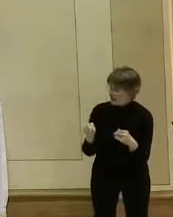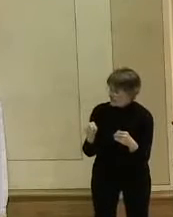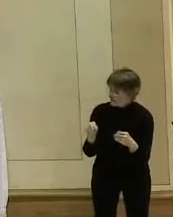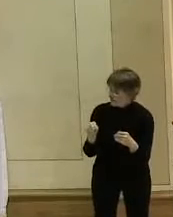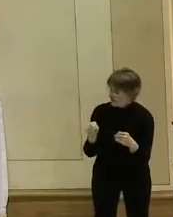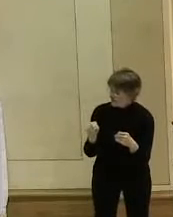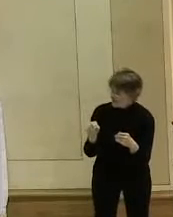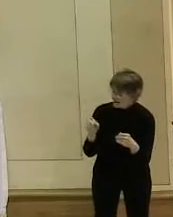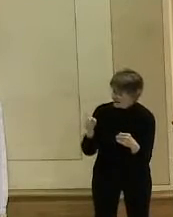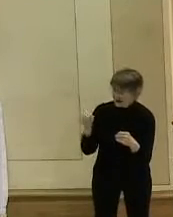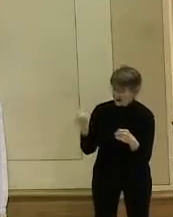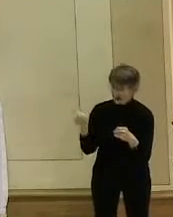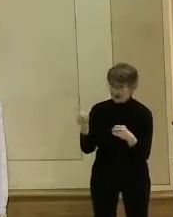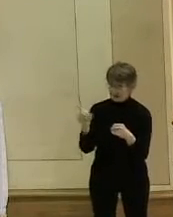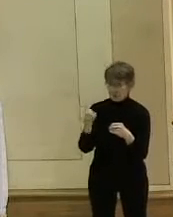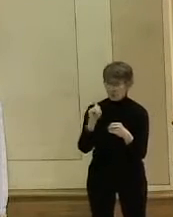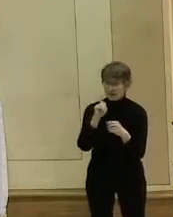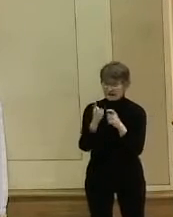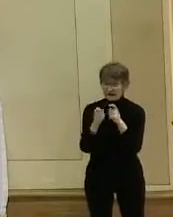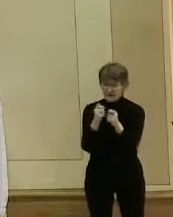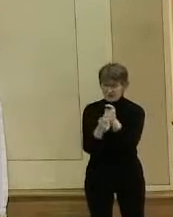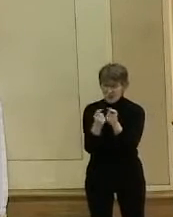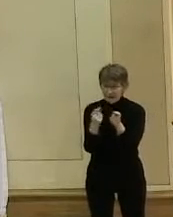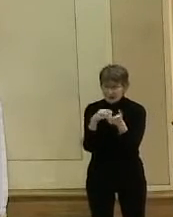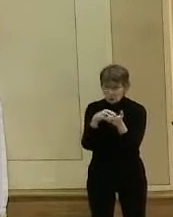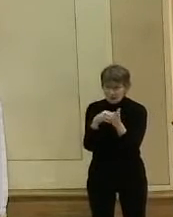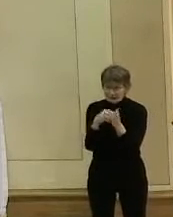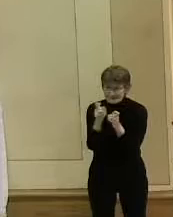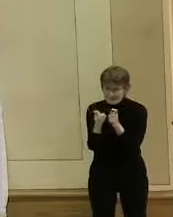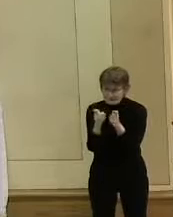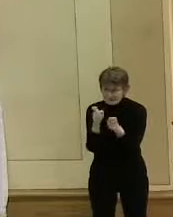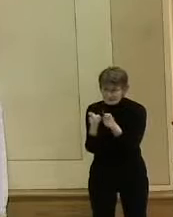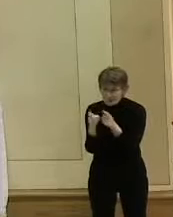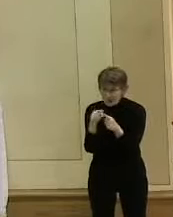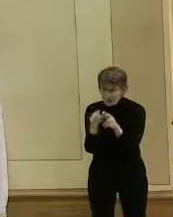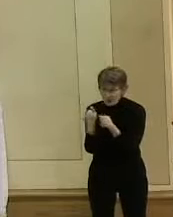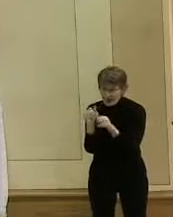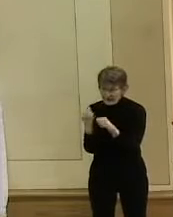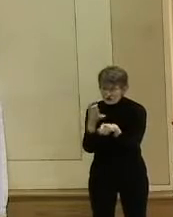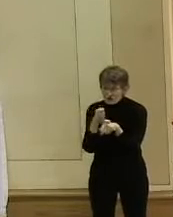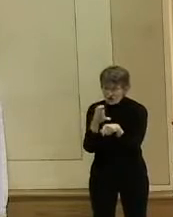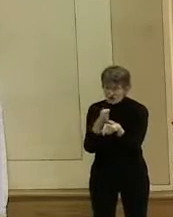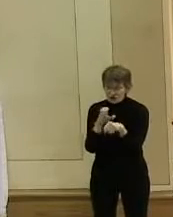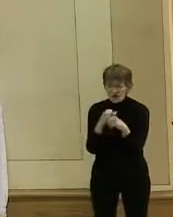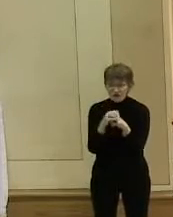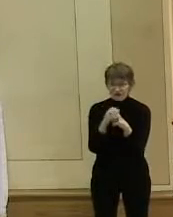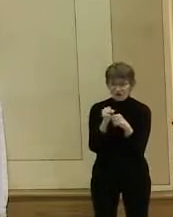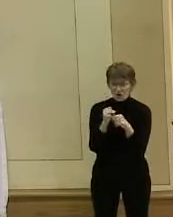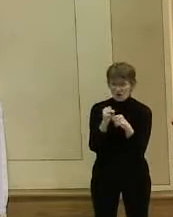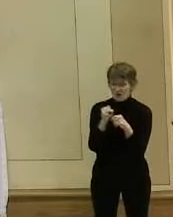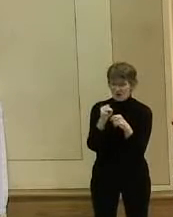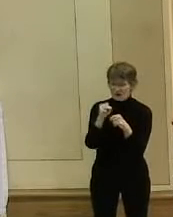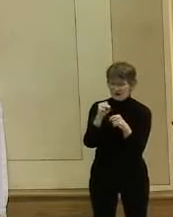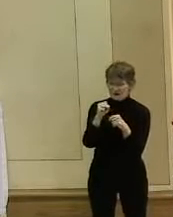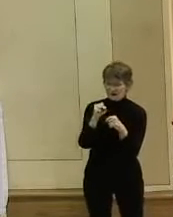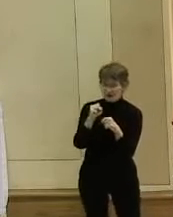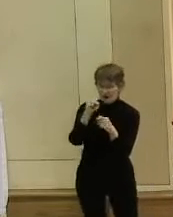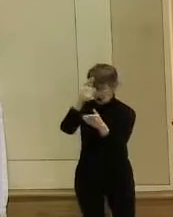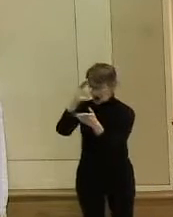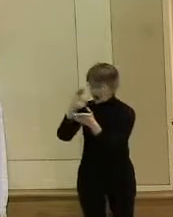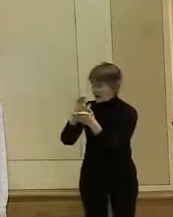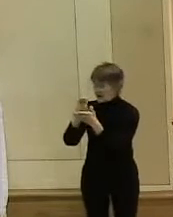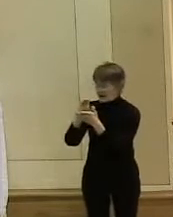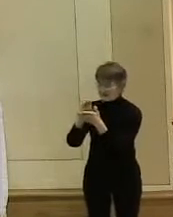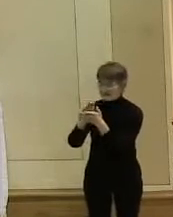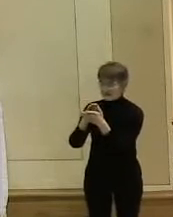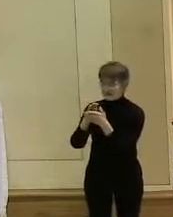Marilyn, are we handing it out at both doors? Or just, is Scott here? Scott's there. Oh, good. Scott is going to be in the back. Marilyn's going to be on the